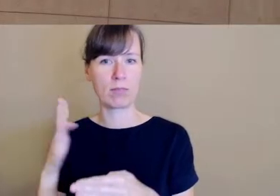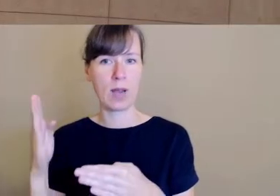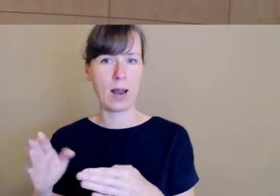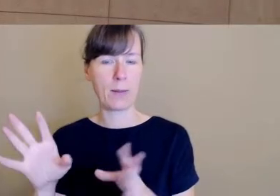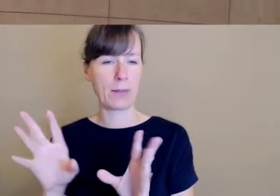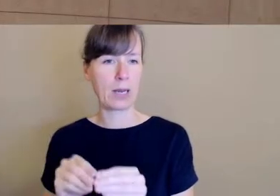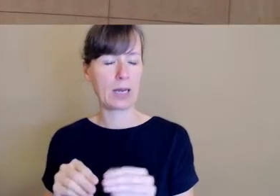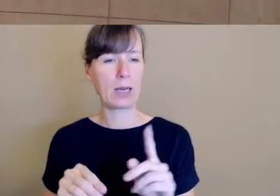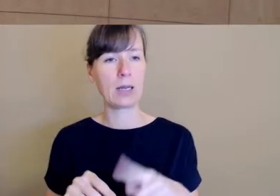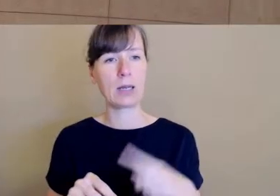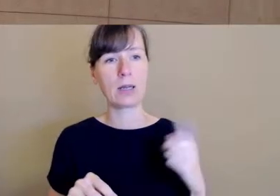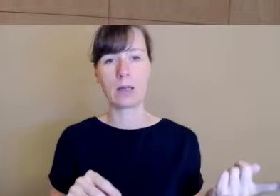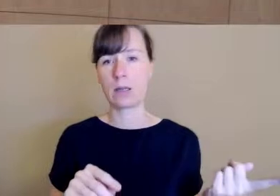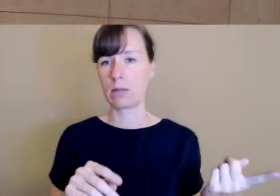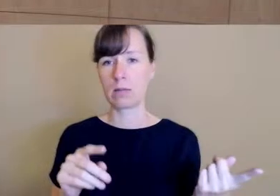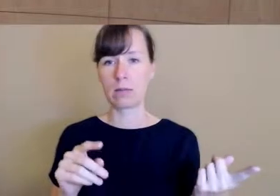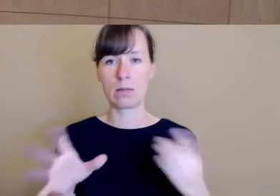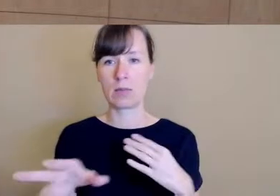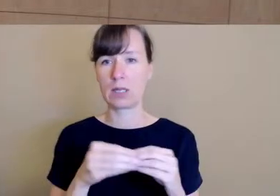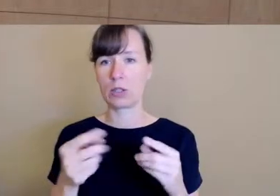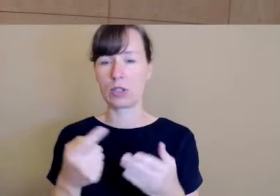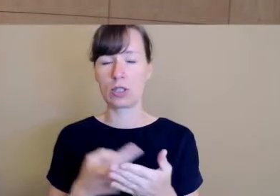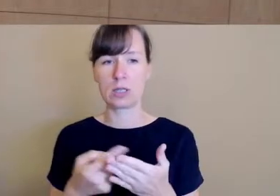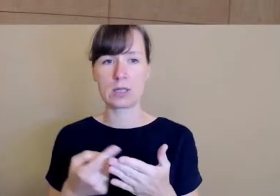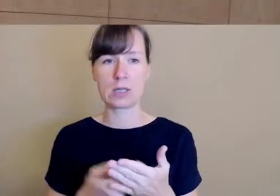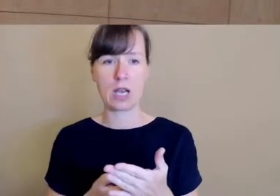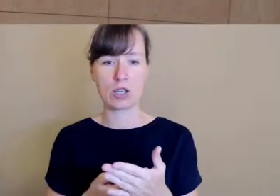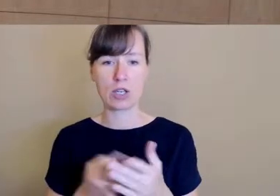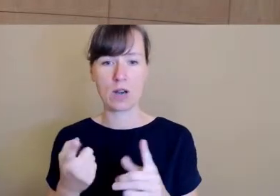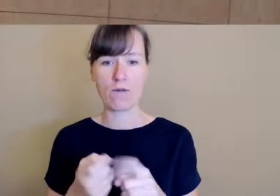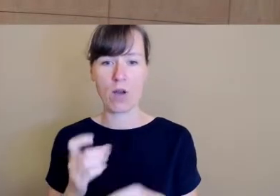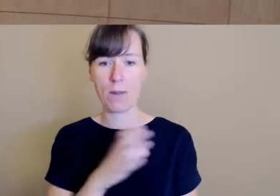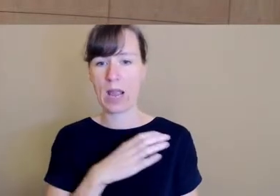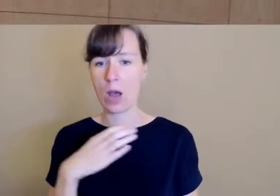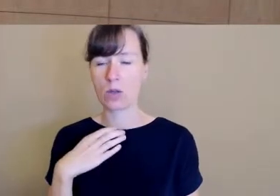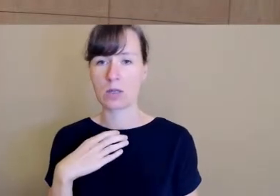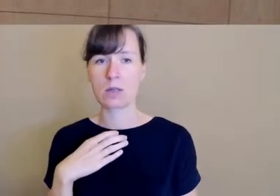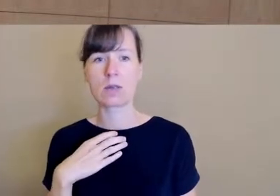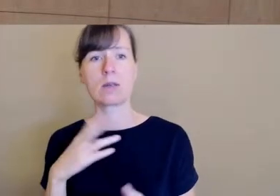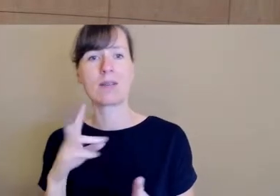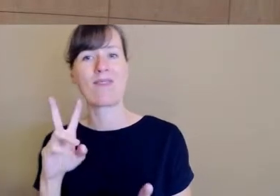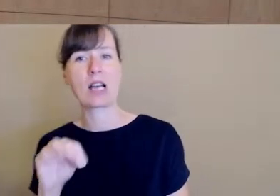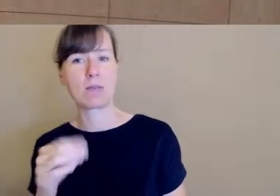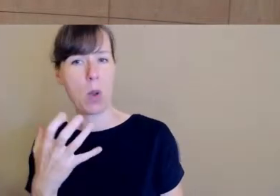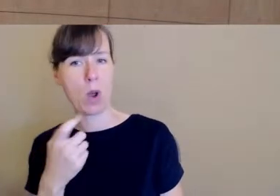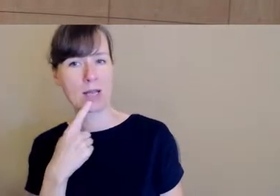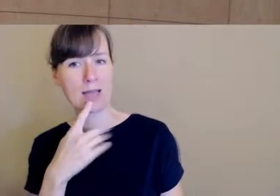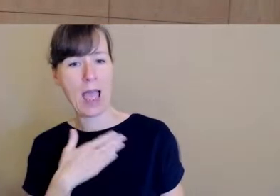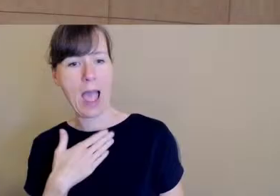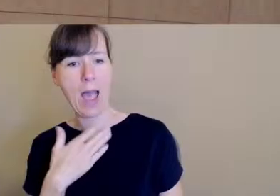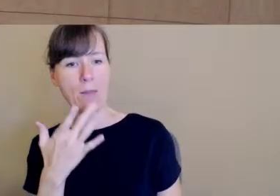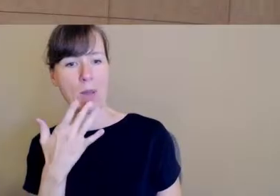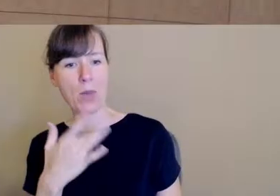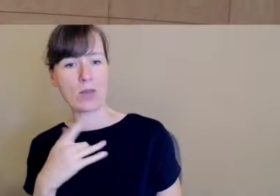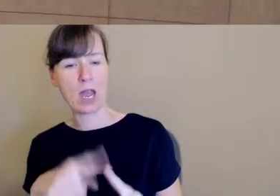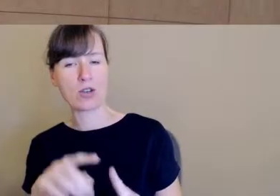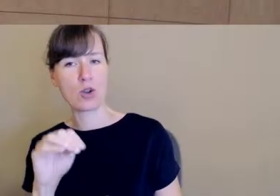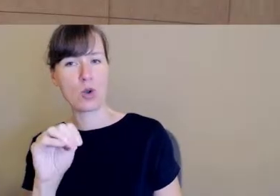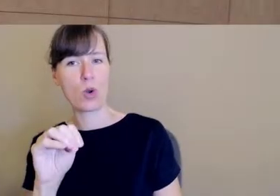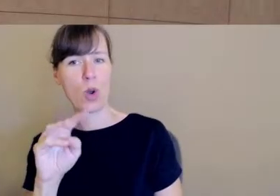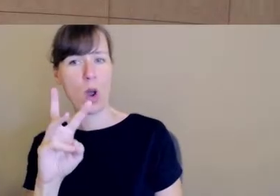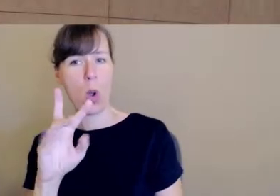discussion from the council's Vice Mayor? I just want to say happy birthday to Mr. William Shakespeare.